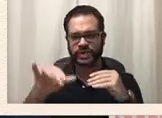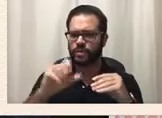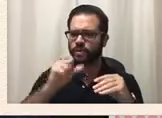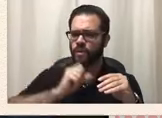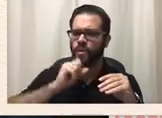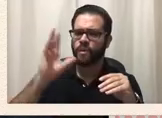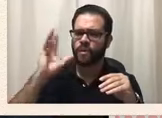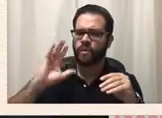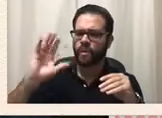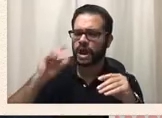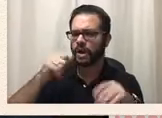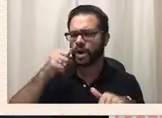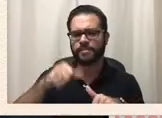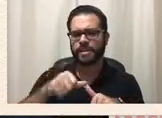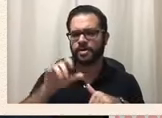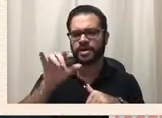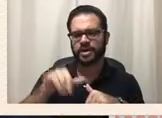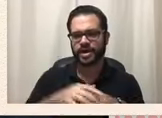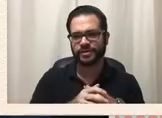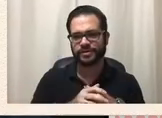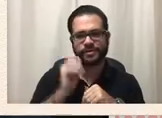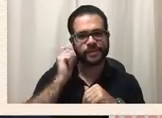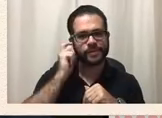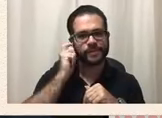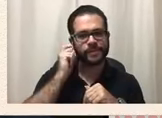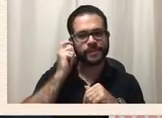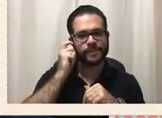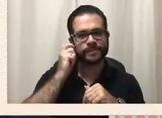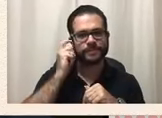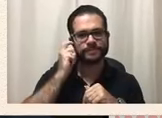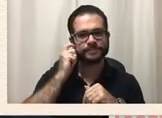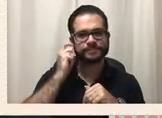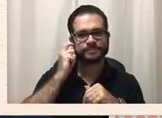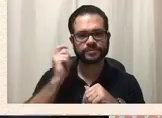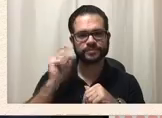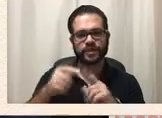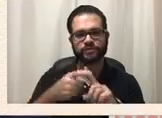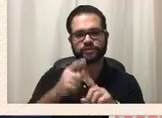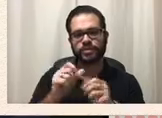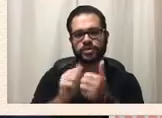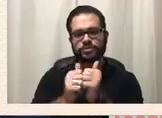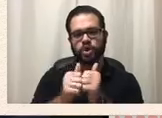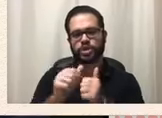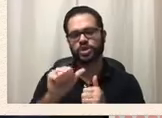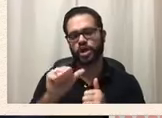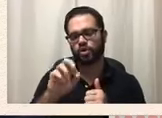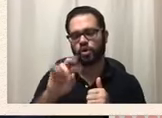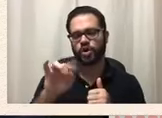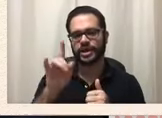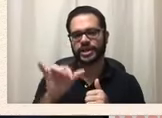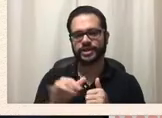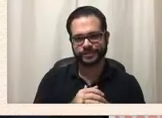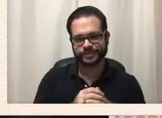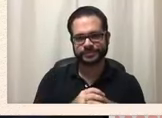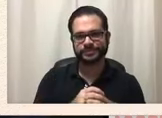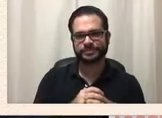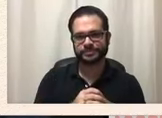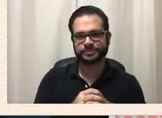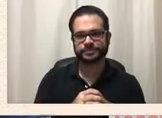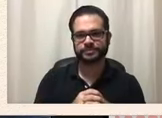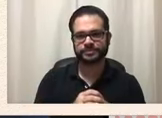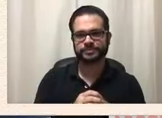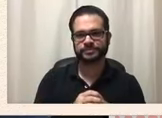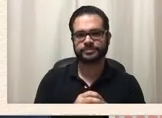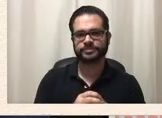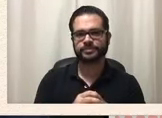Sports Authority. The whatever it is. That one I don't wear. Yeah. Foot Locker. That's what it